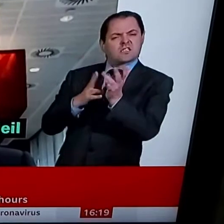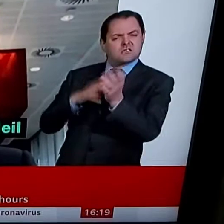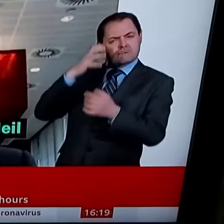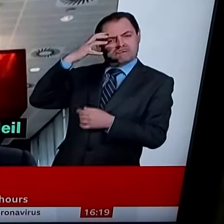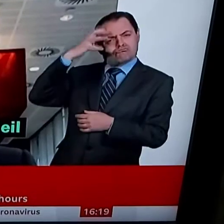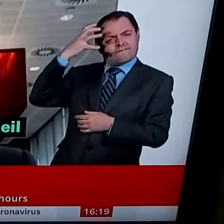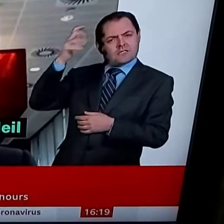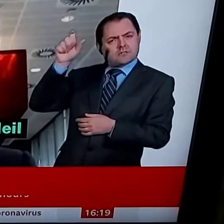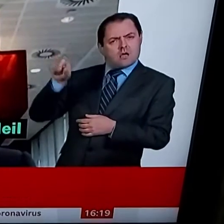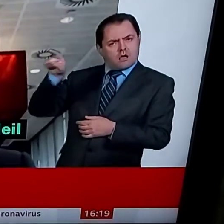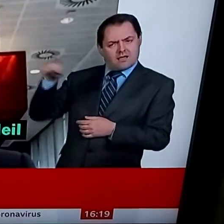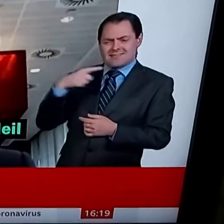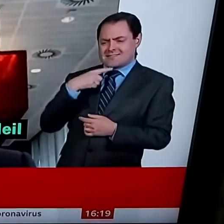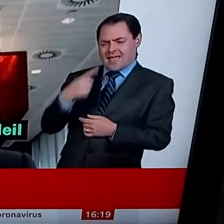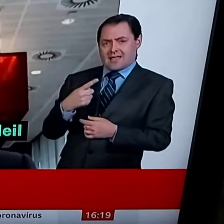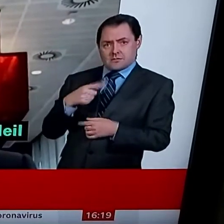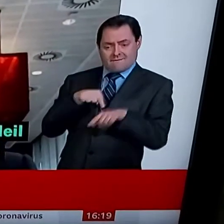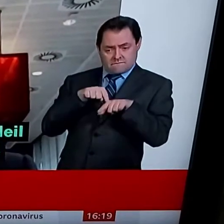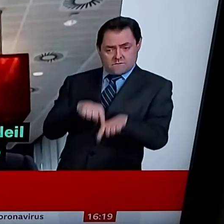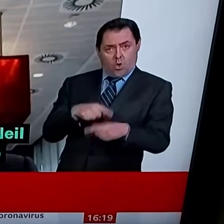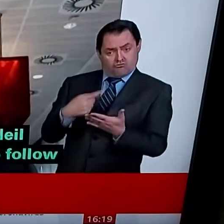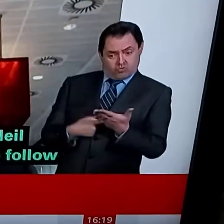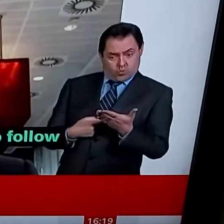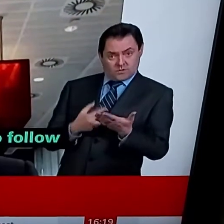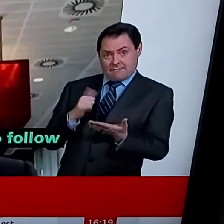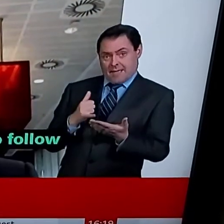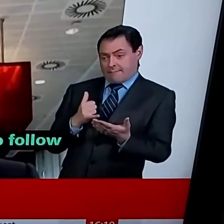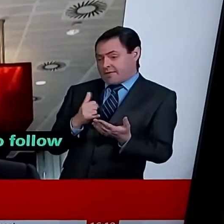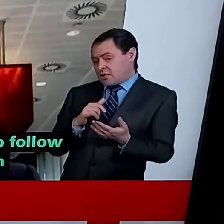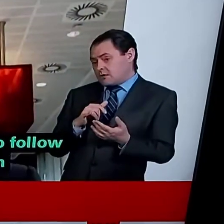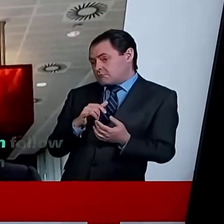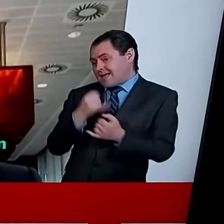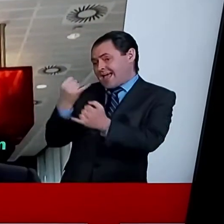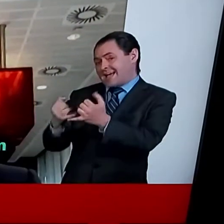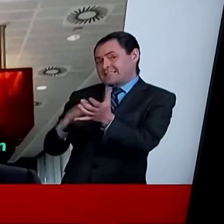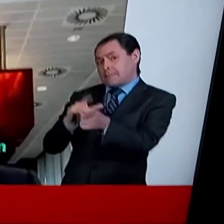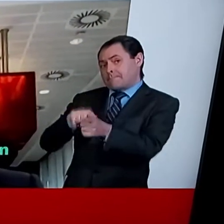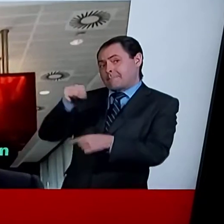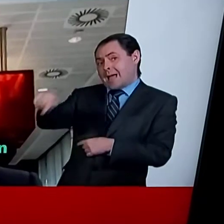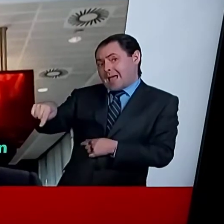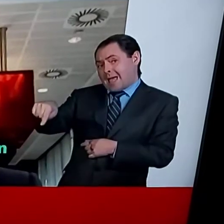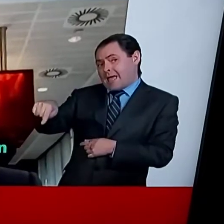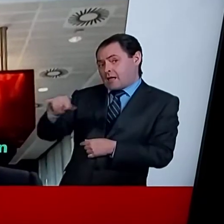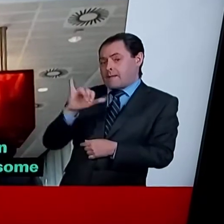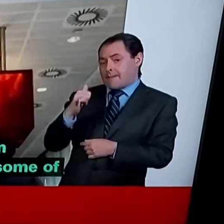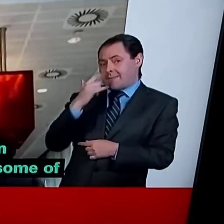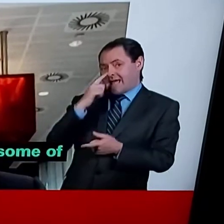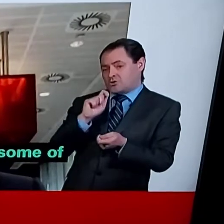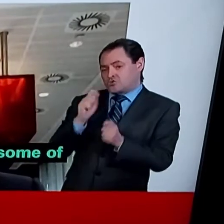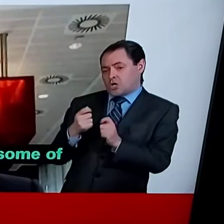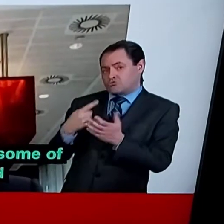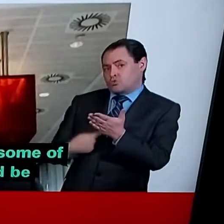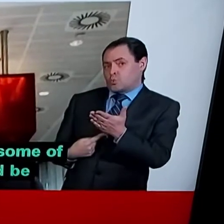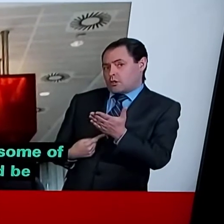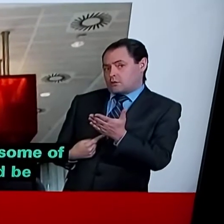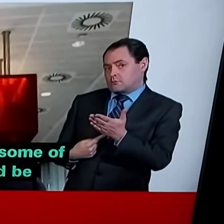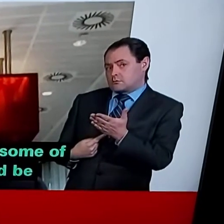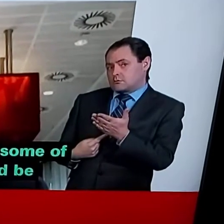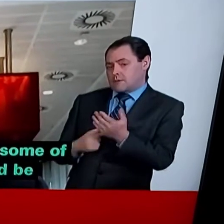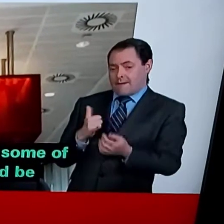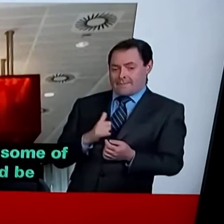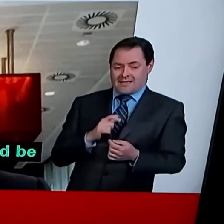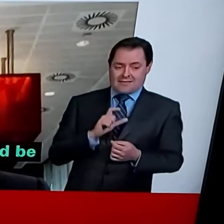current restrictions, then perhaps by the end of May, some of the severe restrictions could be substituted by less intensive